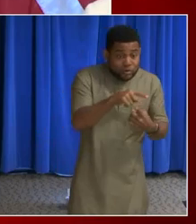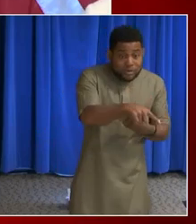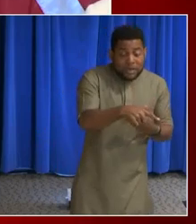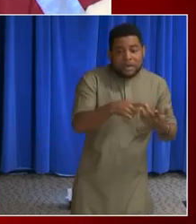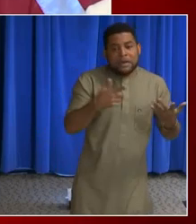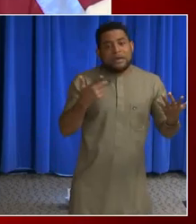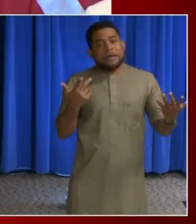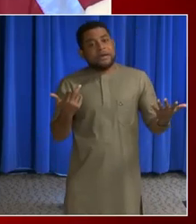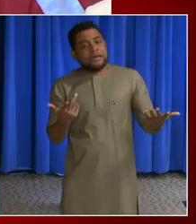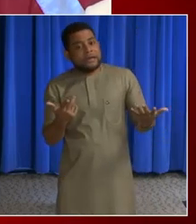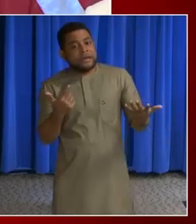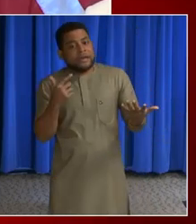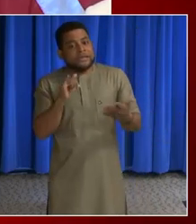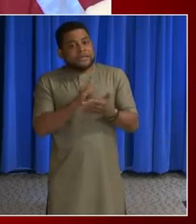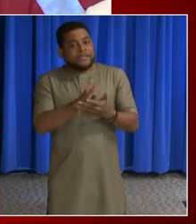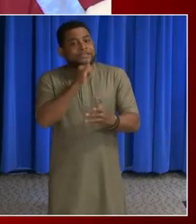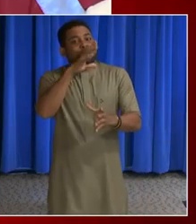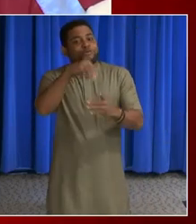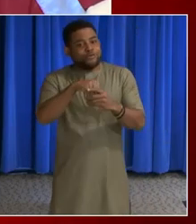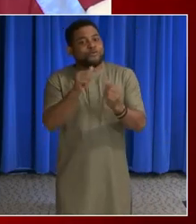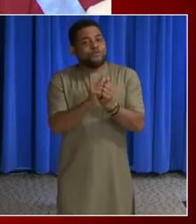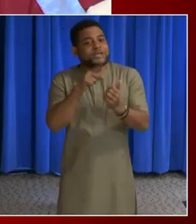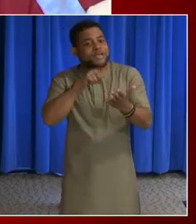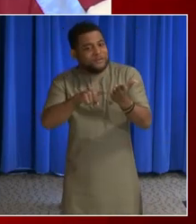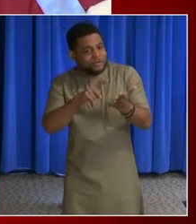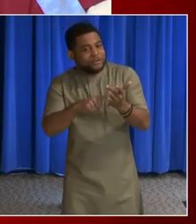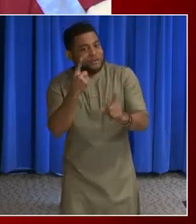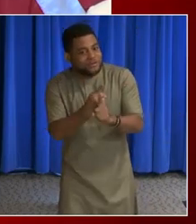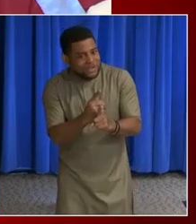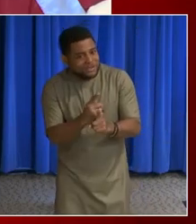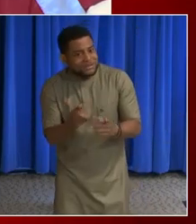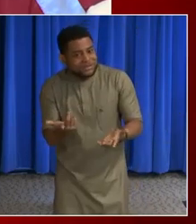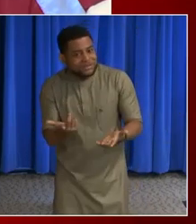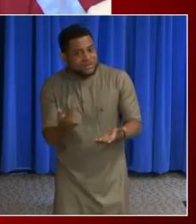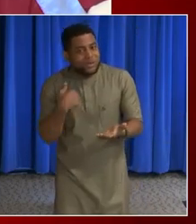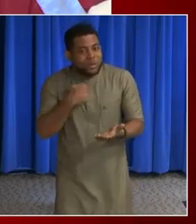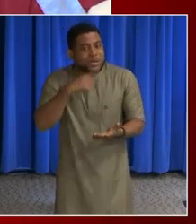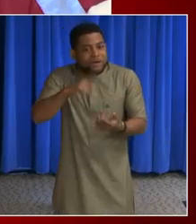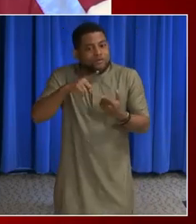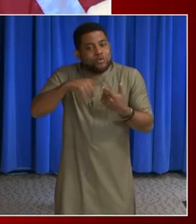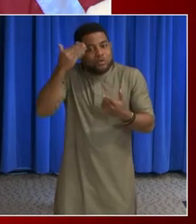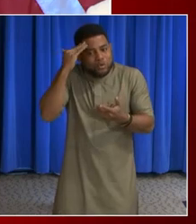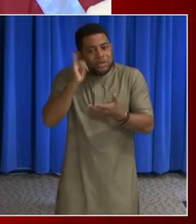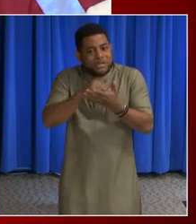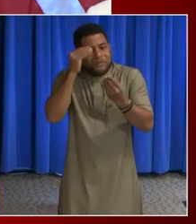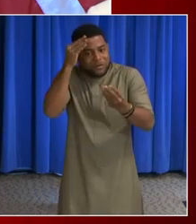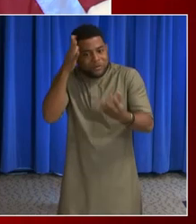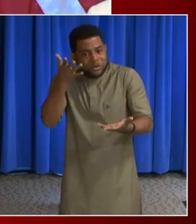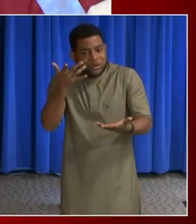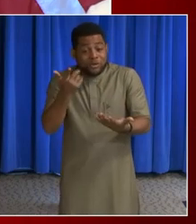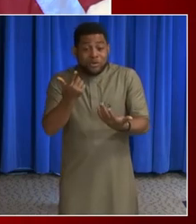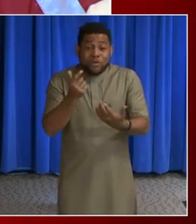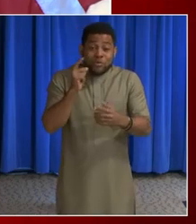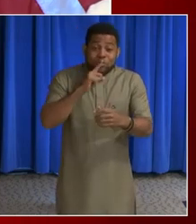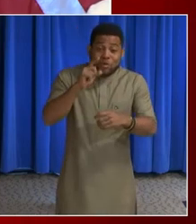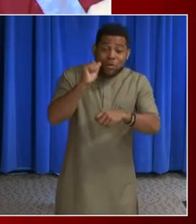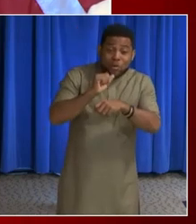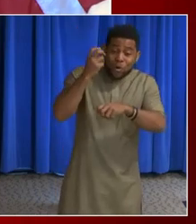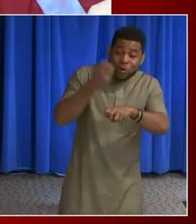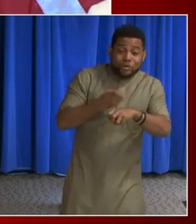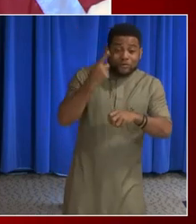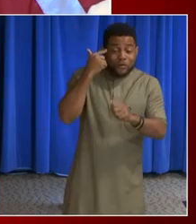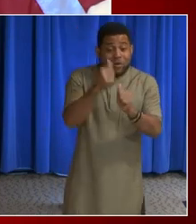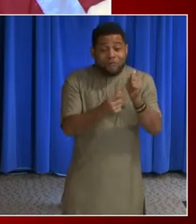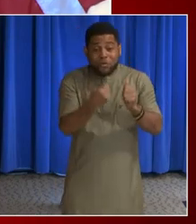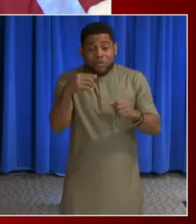know, like, that's part of the investigation, right, that we have to know. So we work very hard with our communities all across the